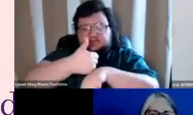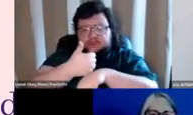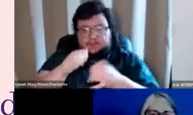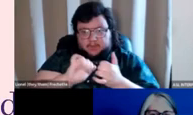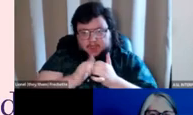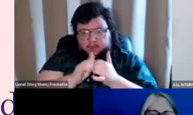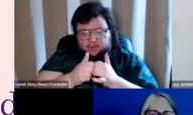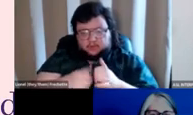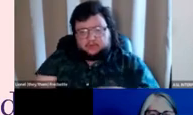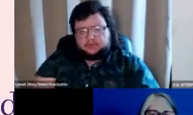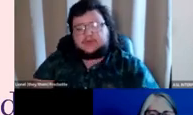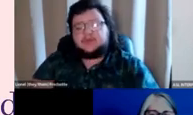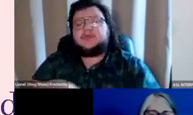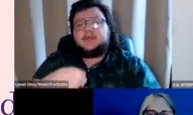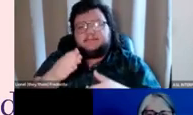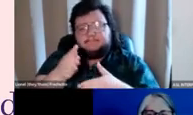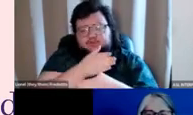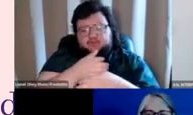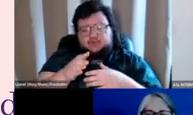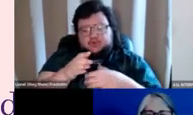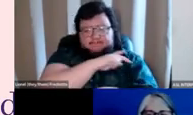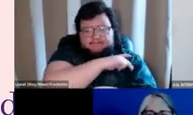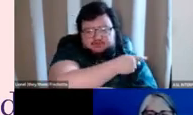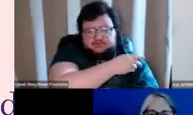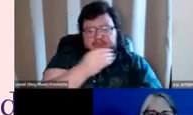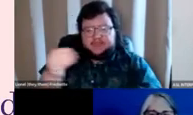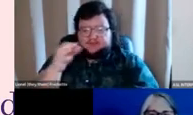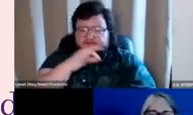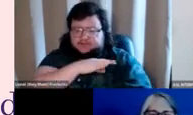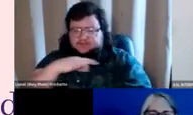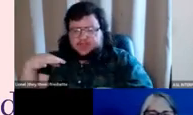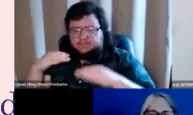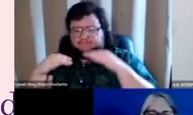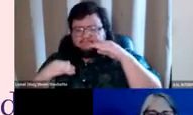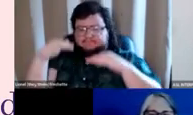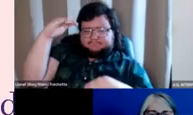reason for determining whether they want a service or not.